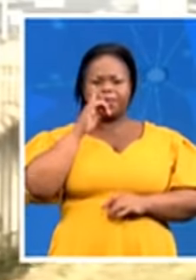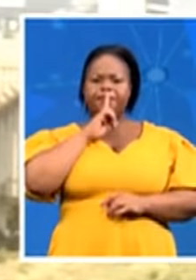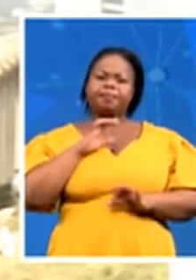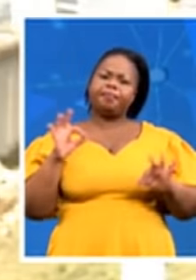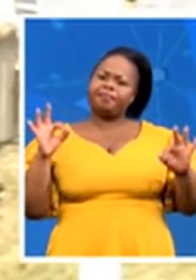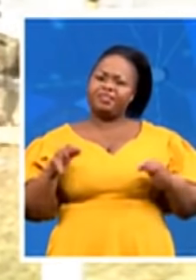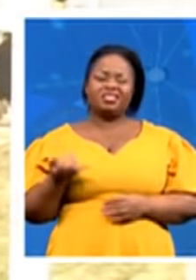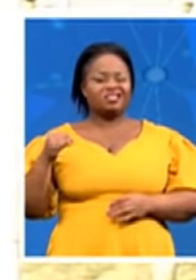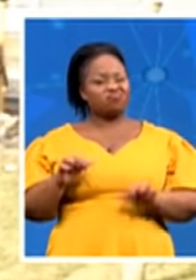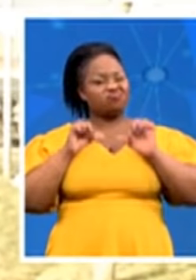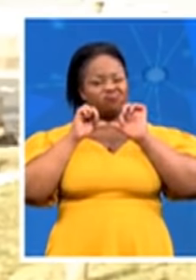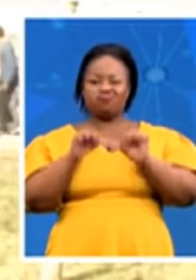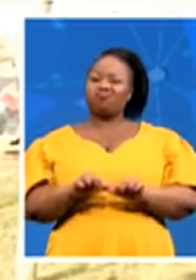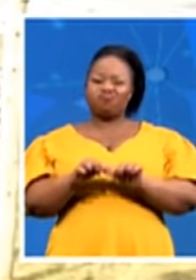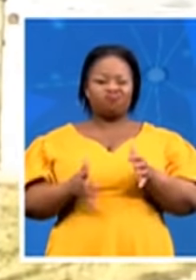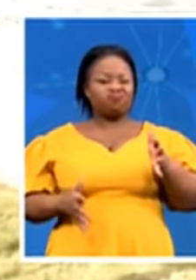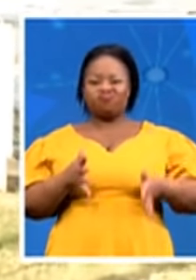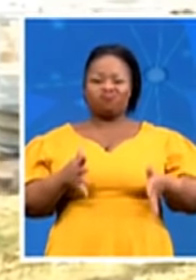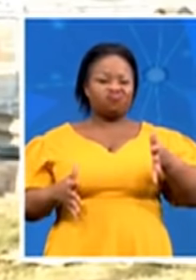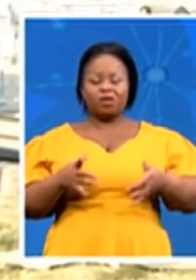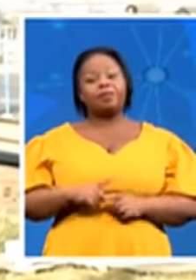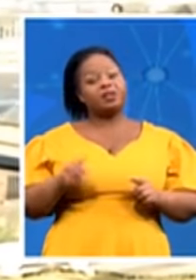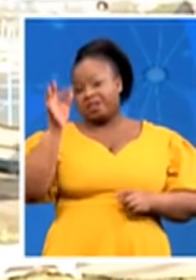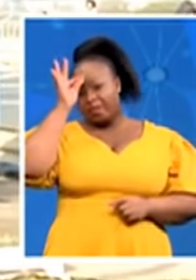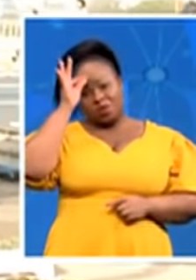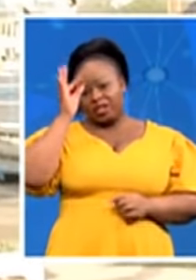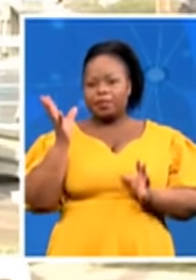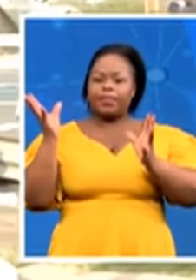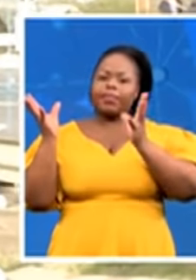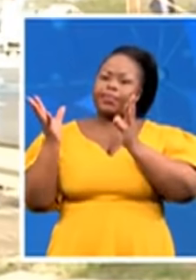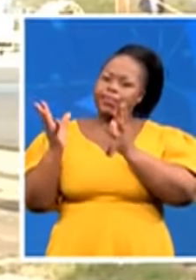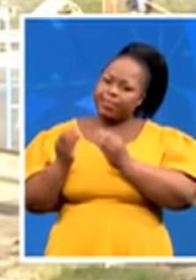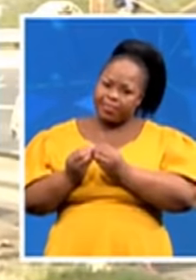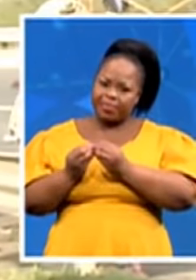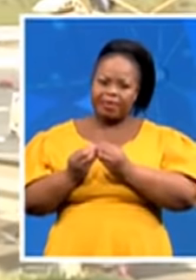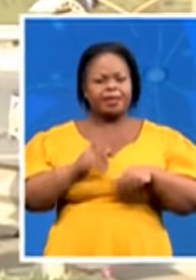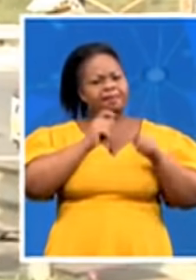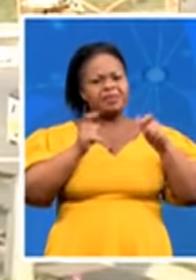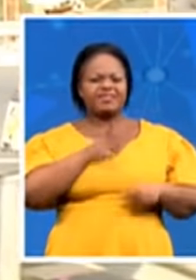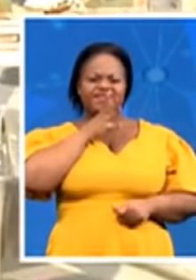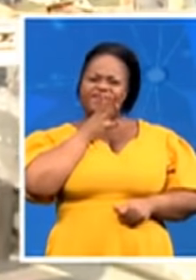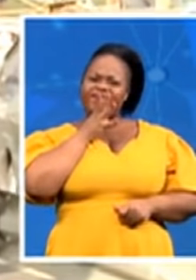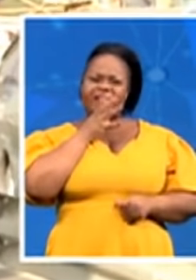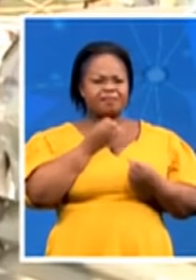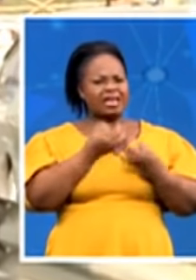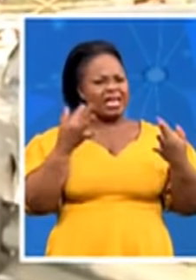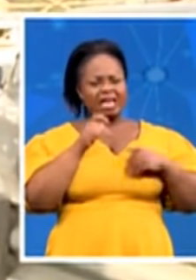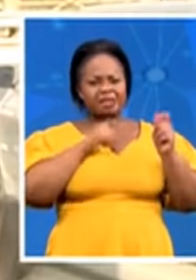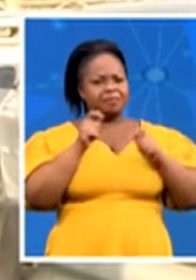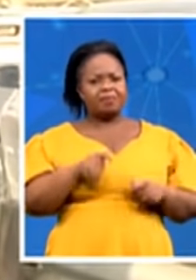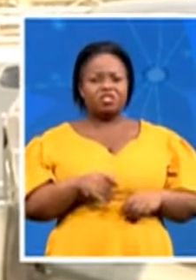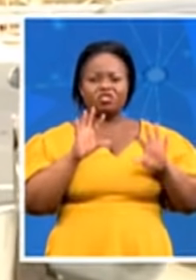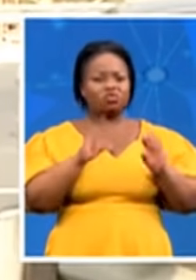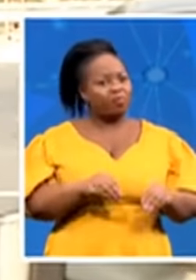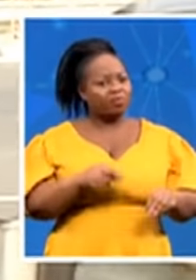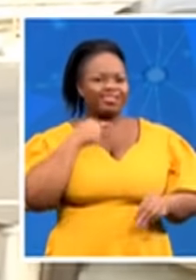have their hands full. They don't have the capacity to try and stop this crowd from taking, I mean, as you can